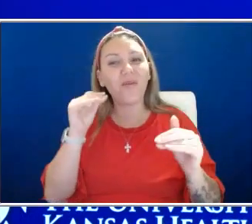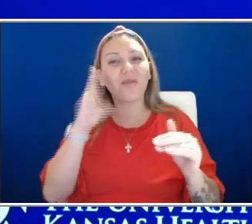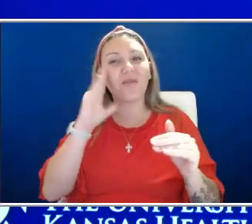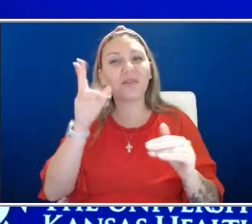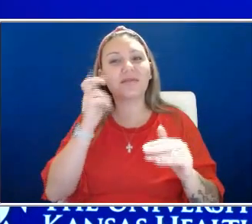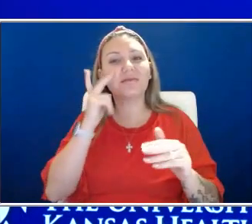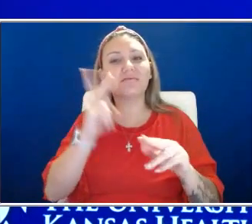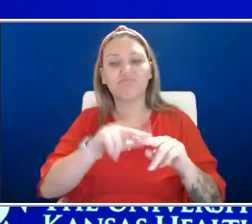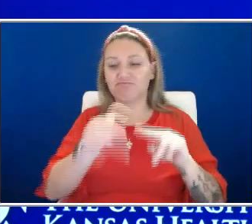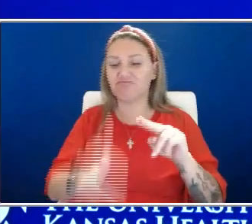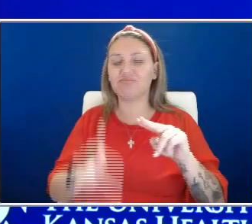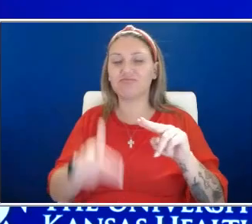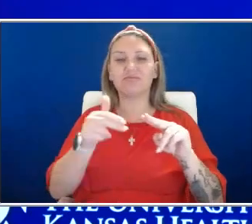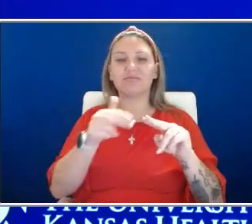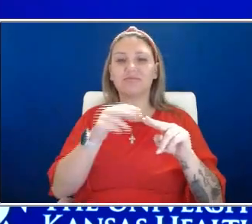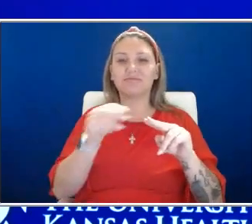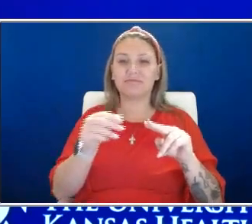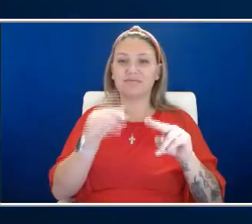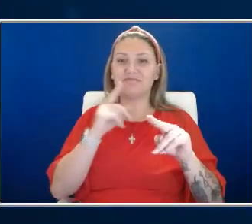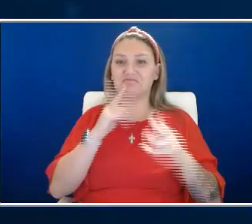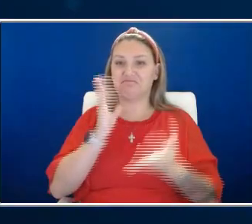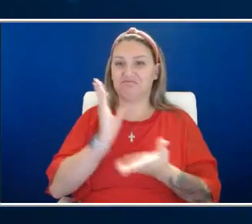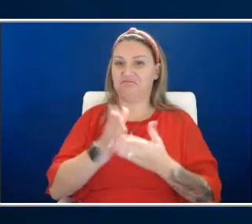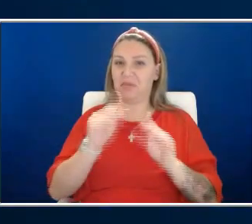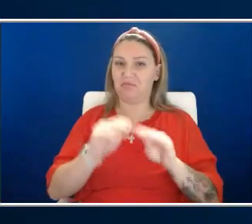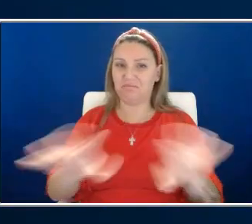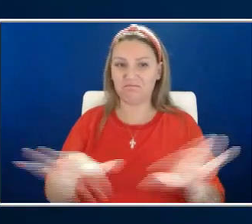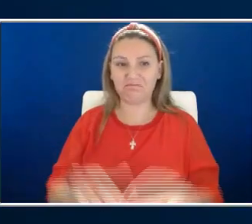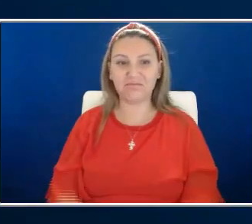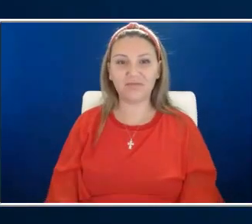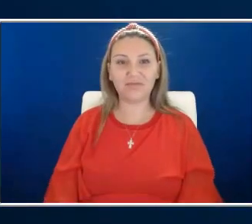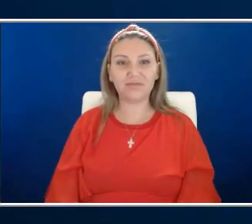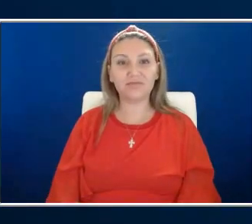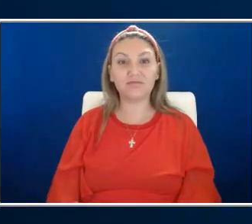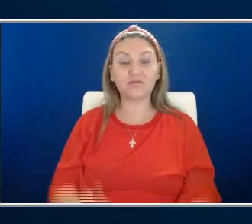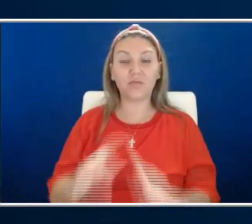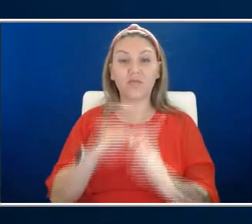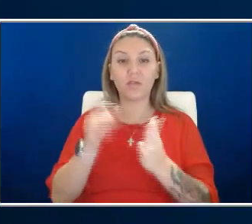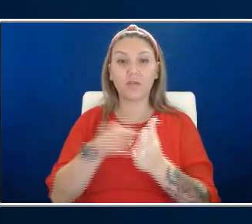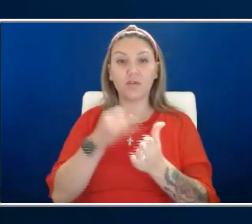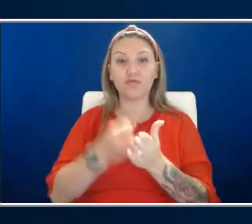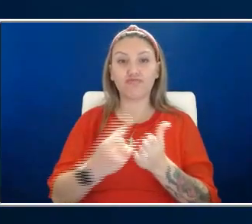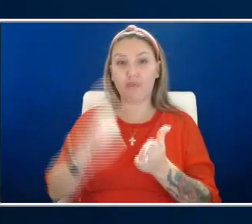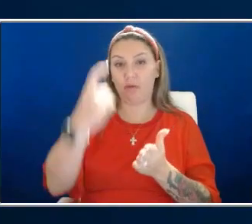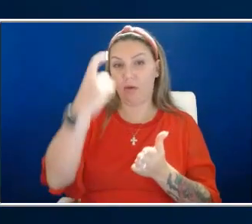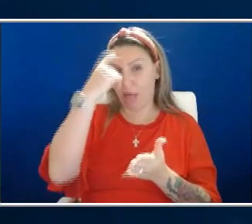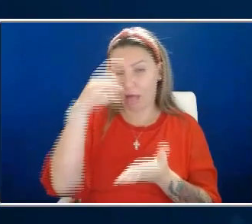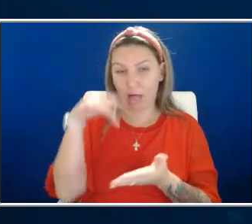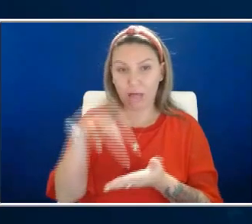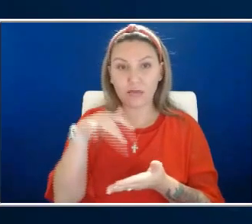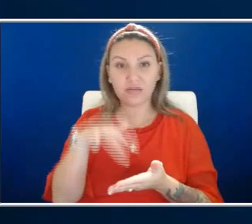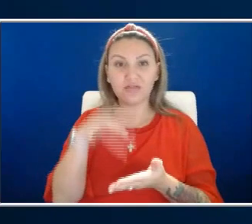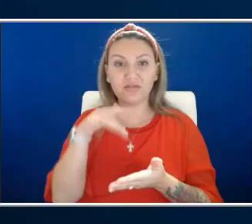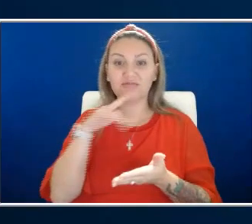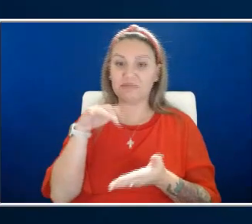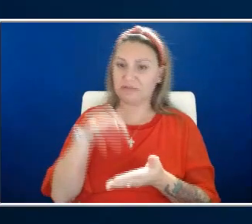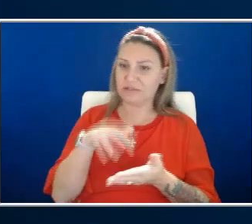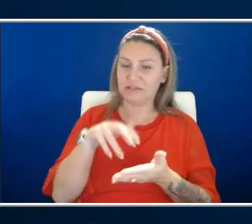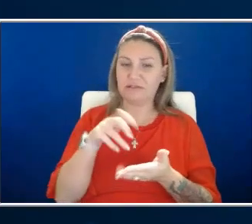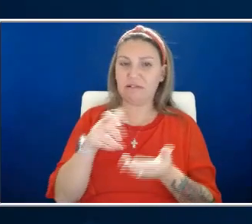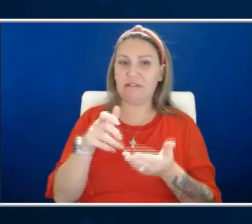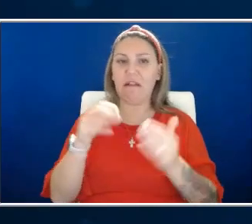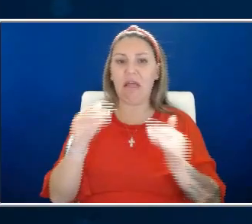really stem the tide of this outbreak. All right, from the Journal of Neurology today, a new study finds elevated biomarkers say that those who